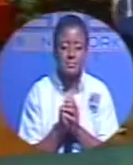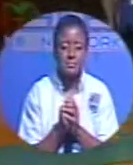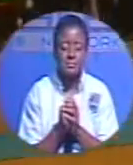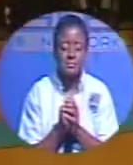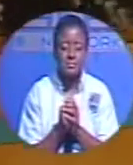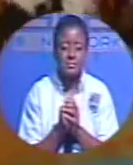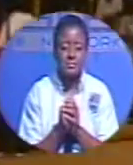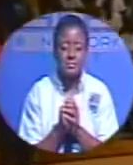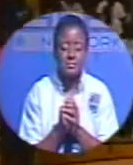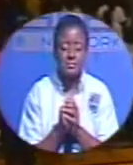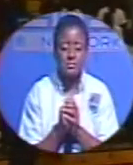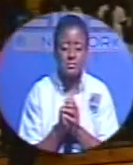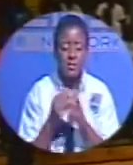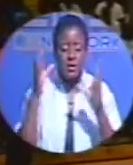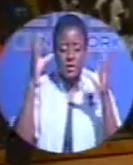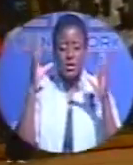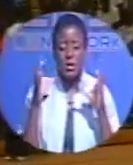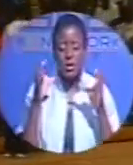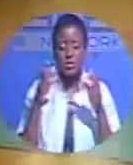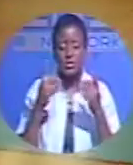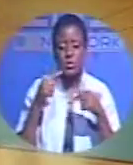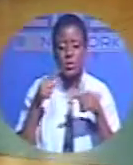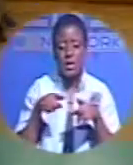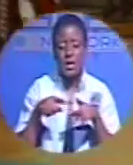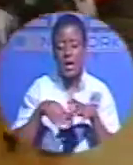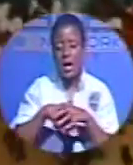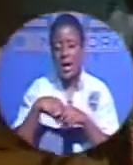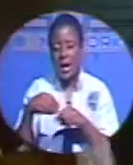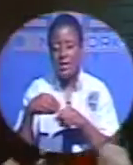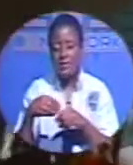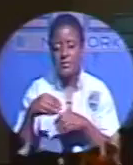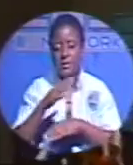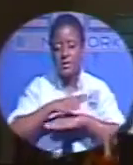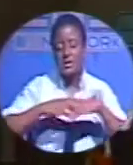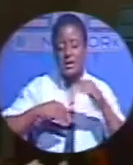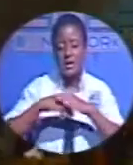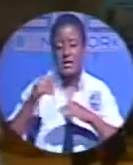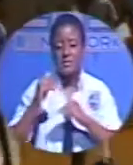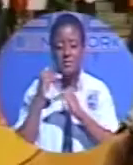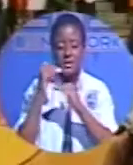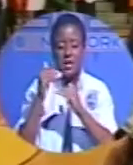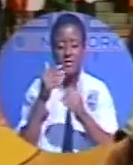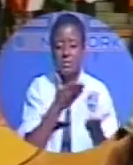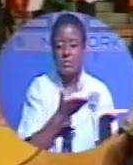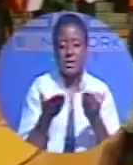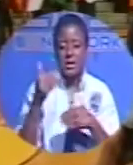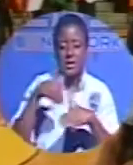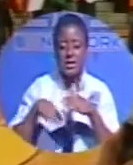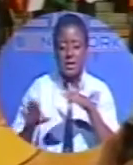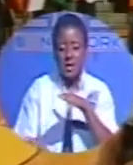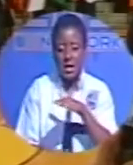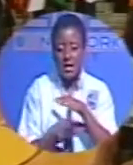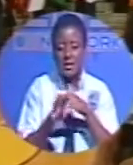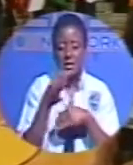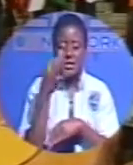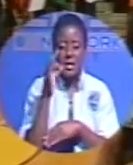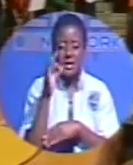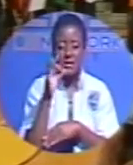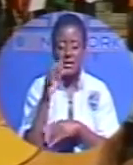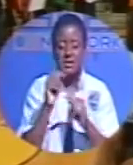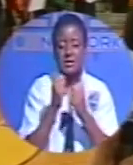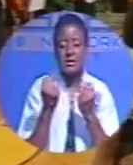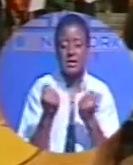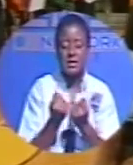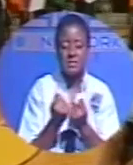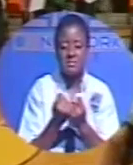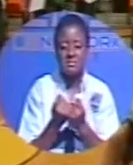bit out of his comfort zone at this year's Peace on the Street Classic, bringing in a 19 and under team. The 19 under is more of teaching.